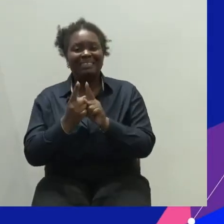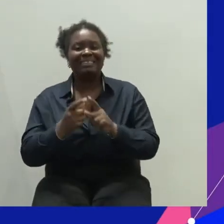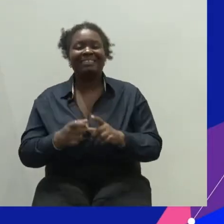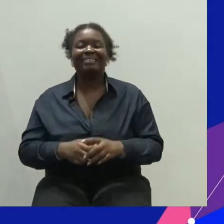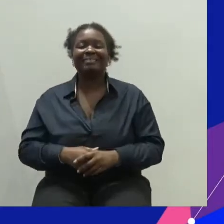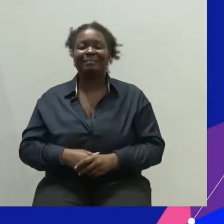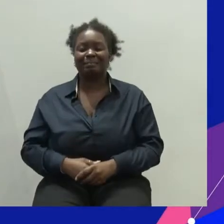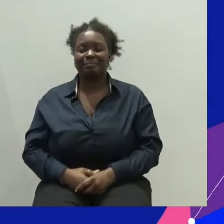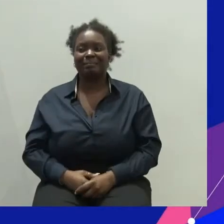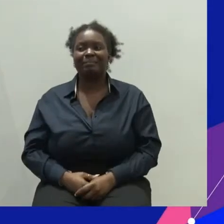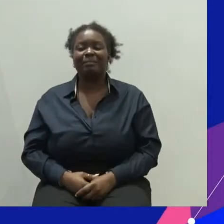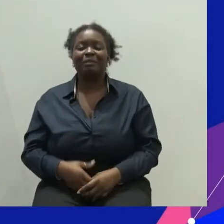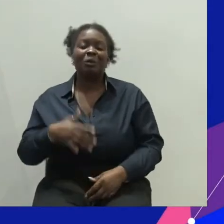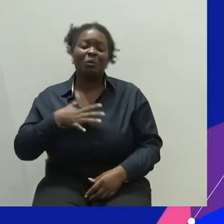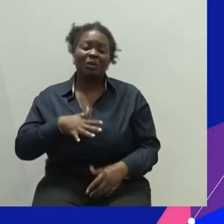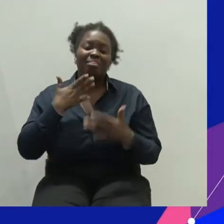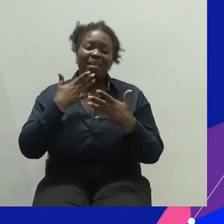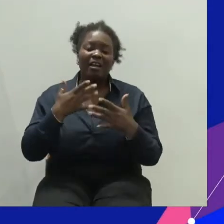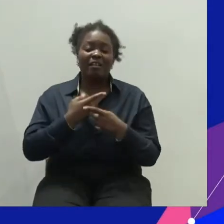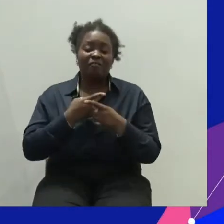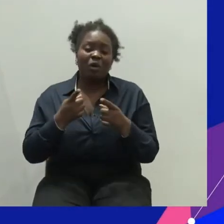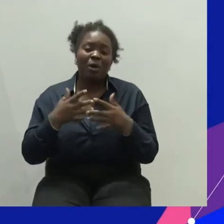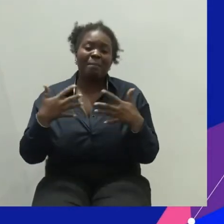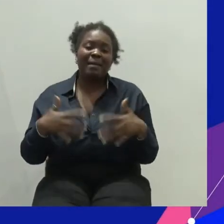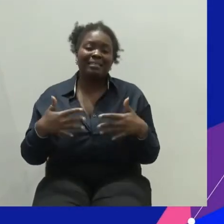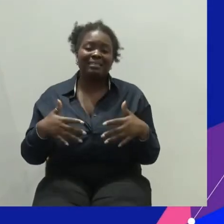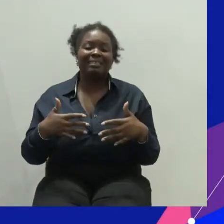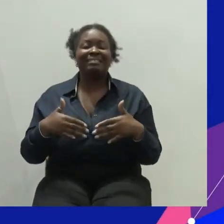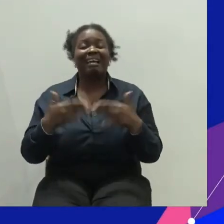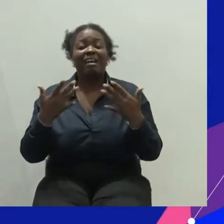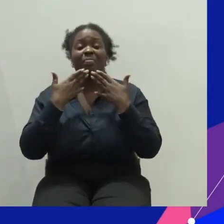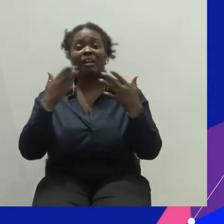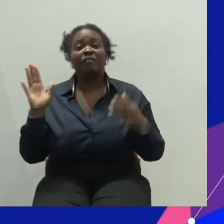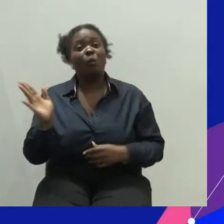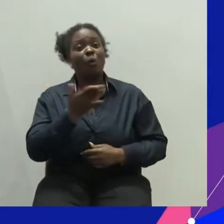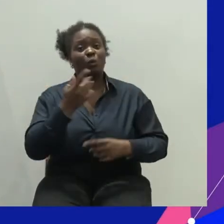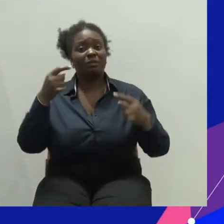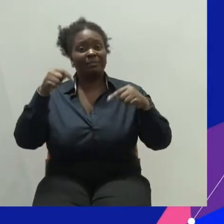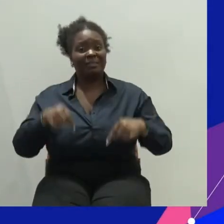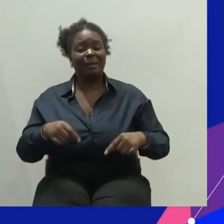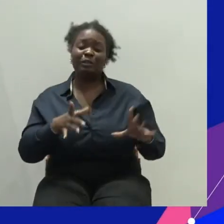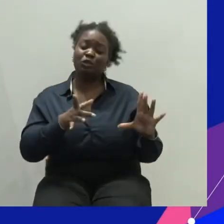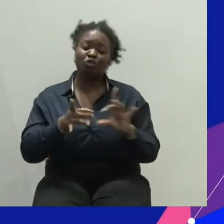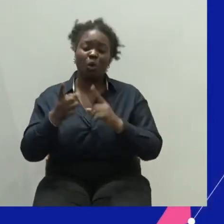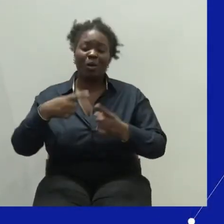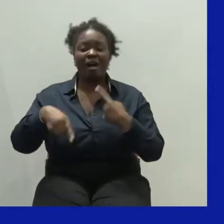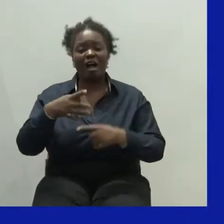for this amazing day. And again, thank you, Kristala. Thank you all for being here. Join us for drinks.